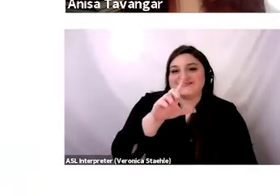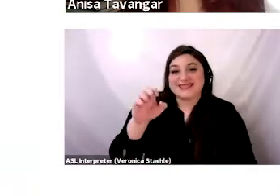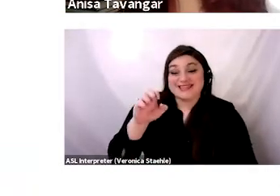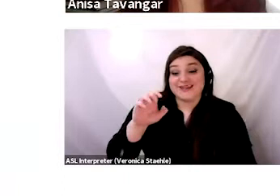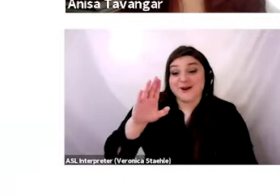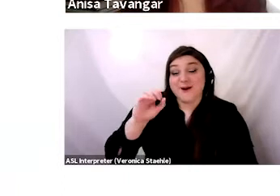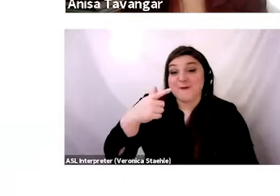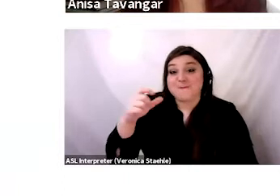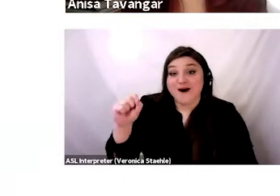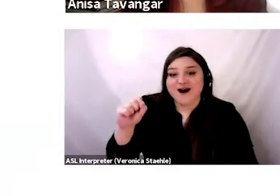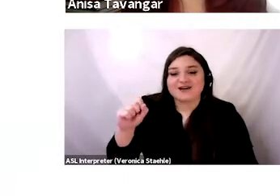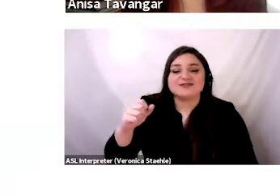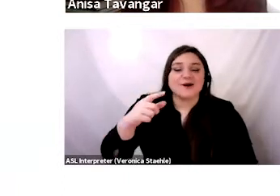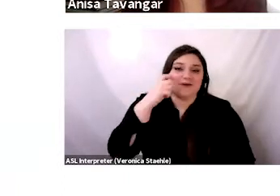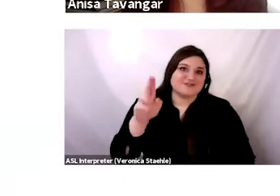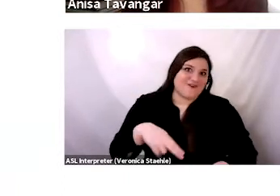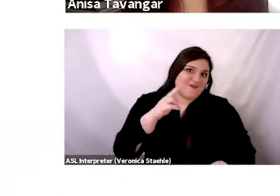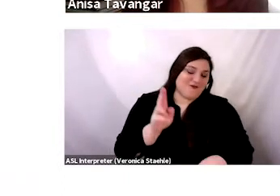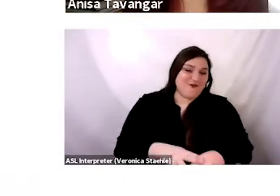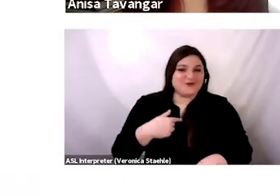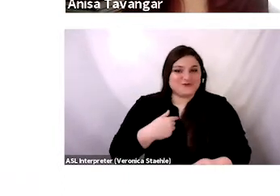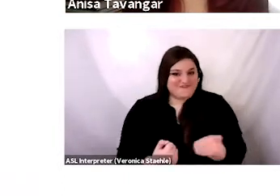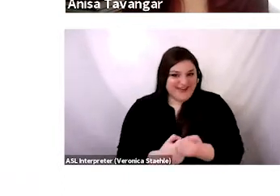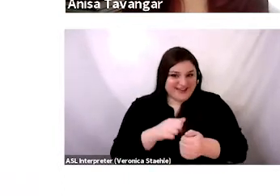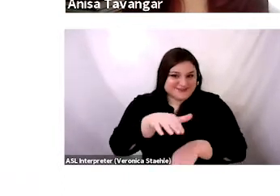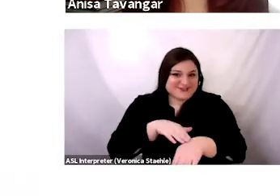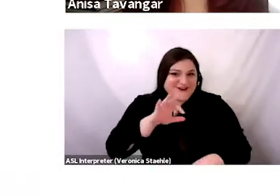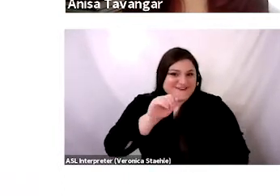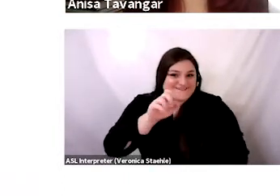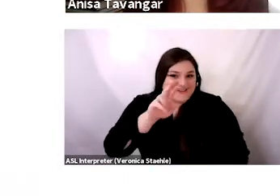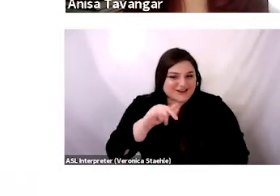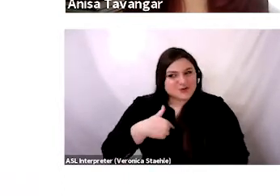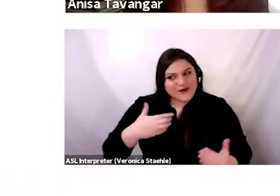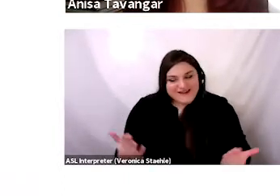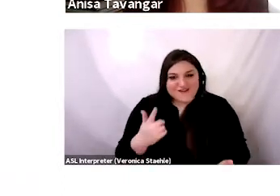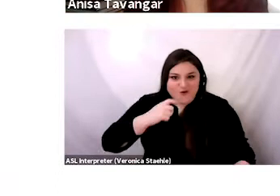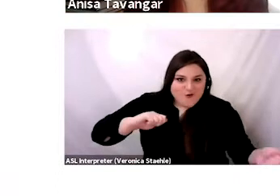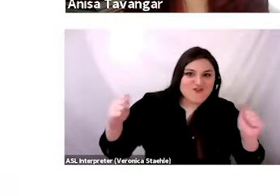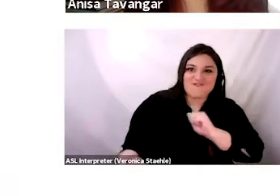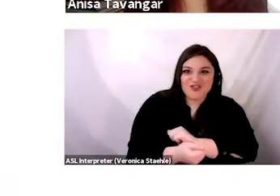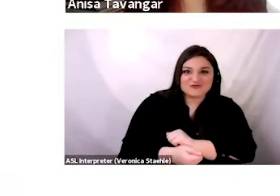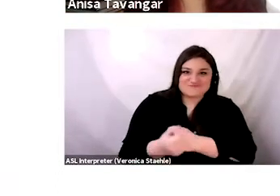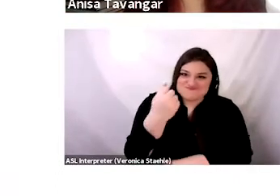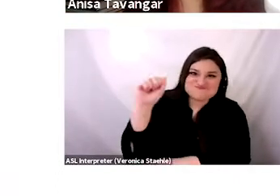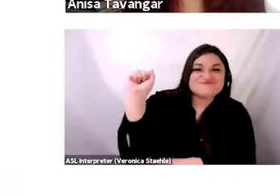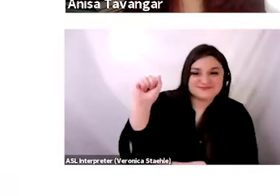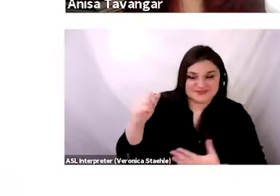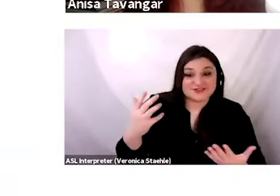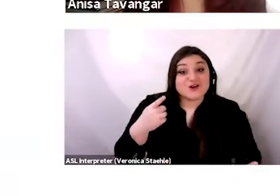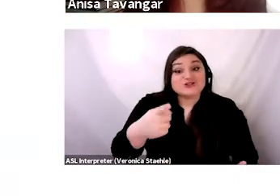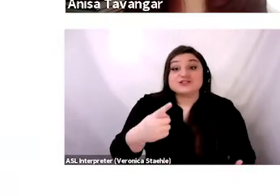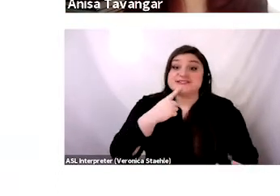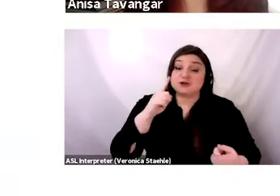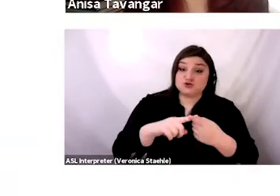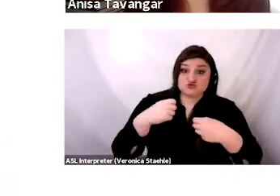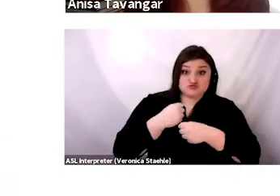quote about Grace Lee Boggs because, of course, being fans of Slow Factory, we are here for a revolution. We are here for change.